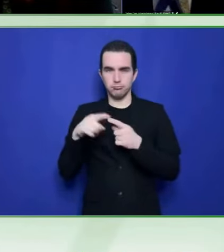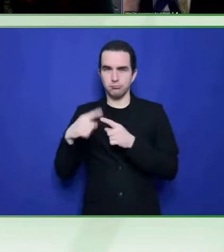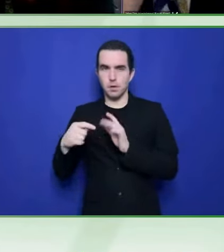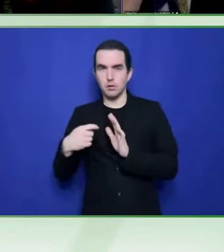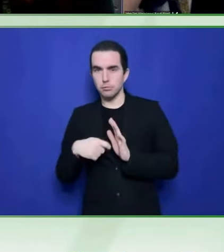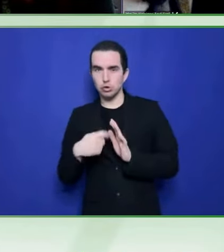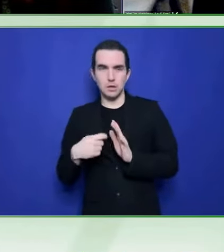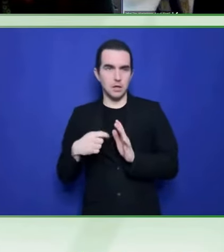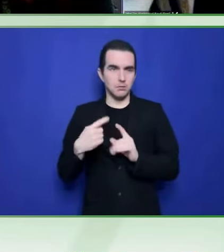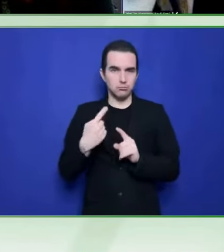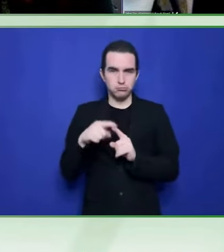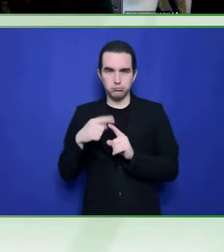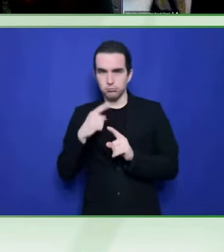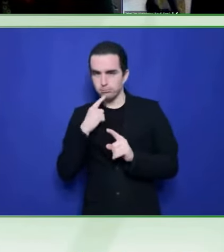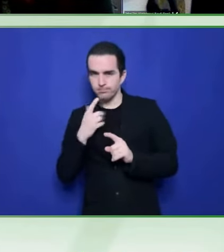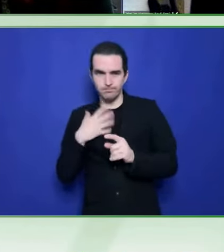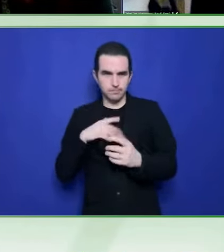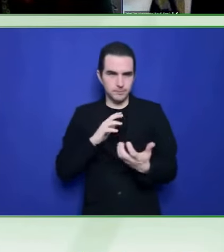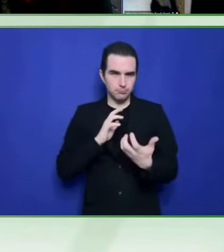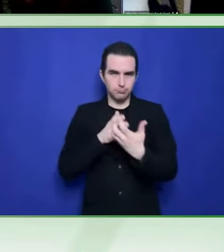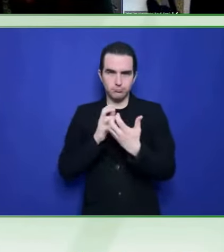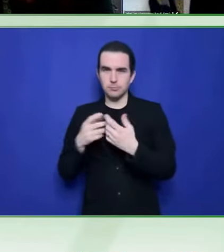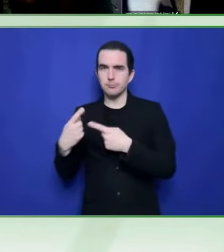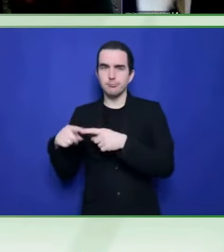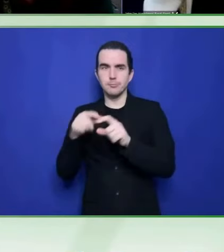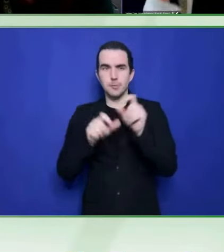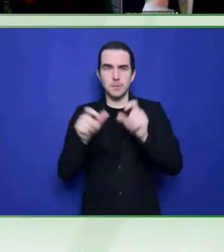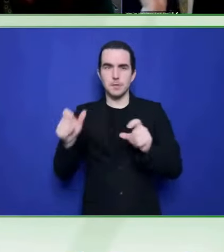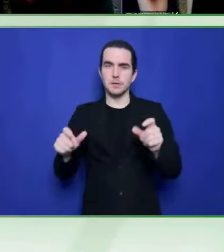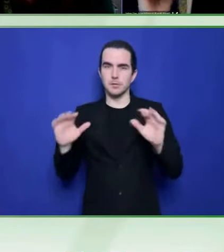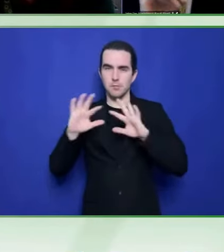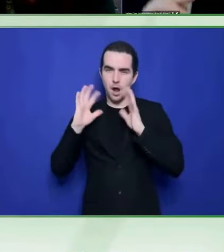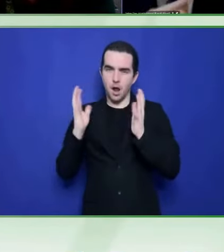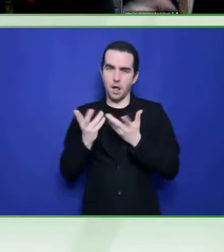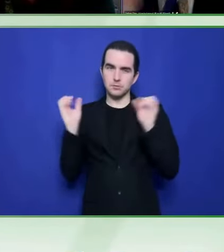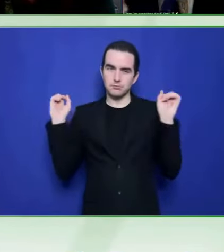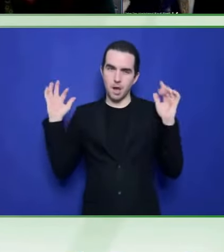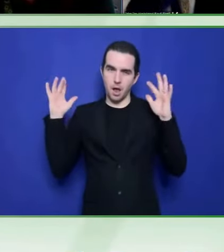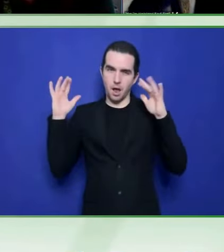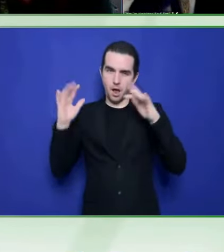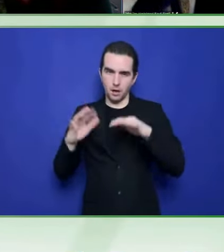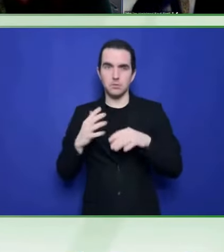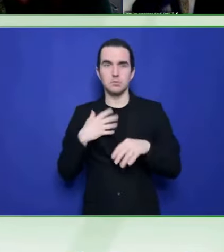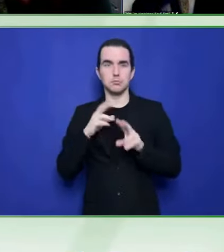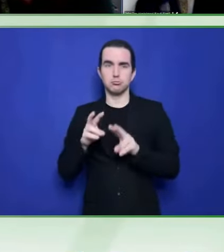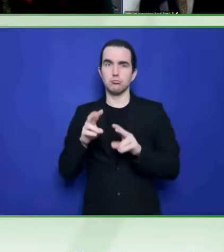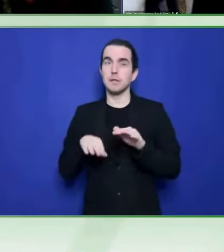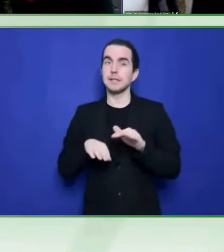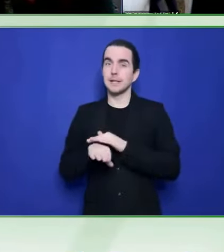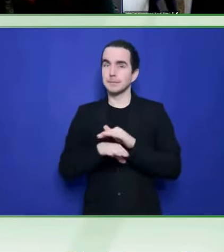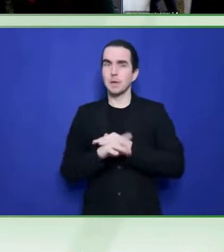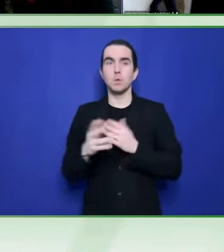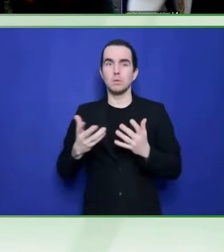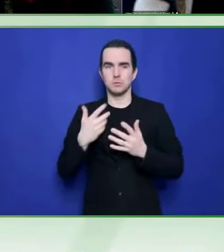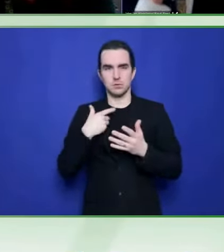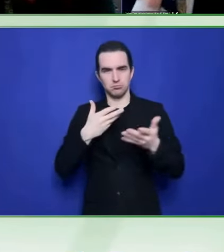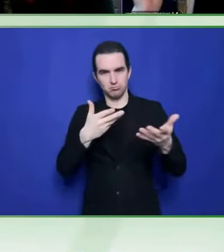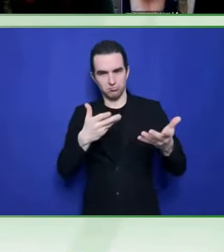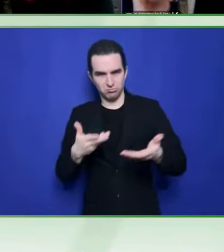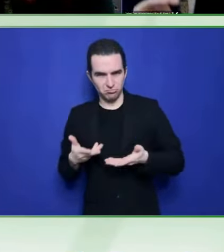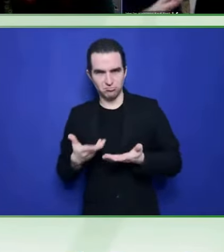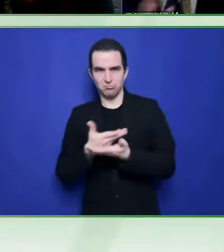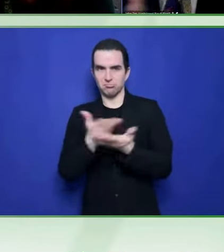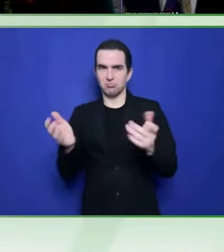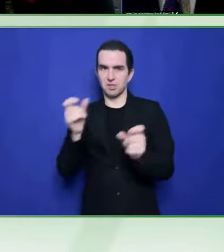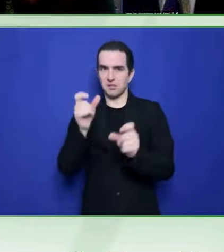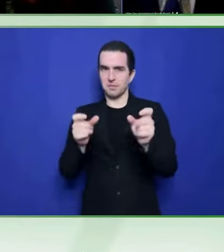differences, with the Turkish hospitality behavior model. We work to make that accessible and independent travel experience is possible